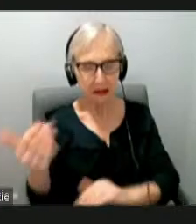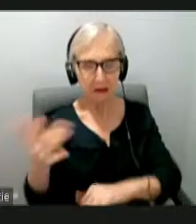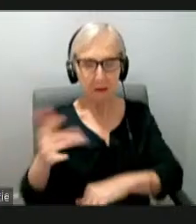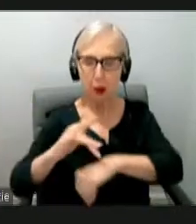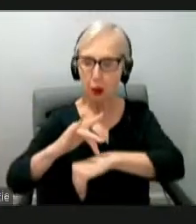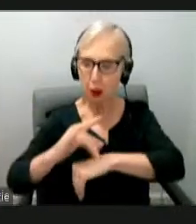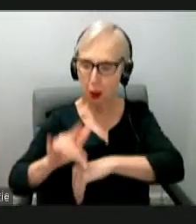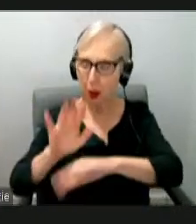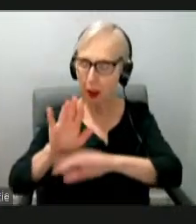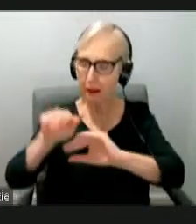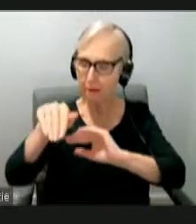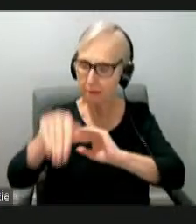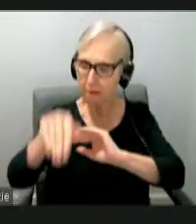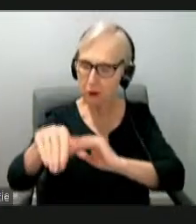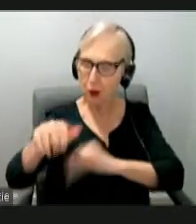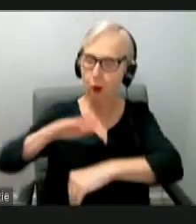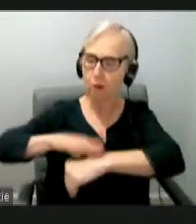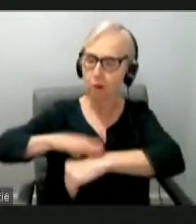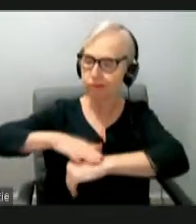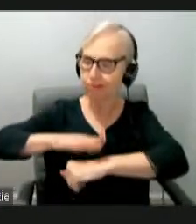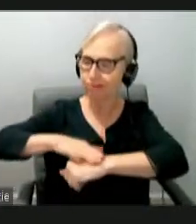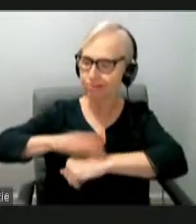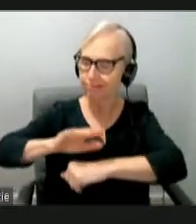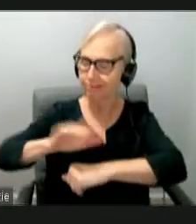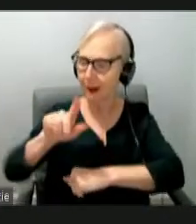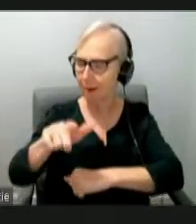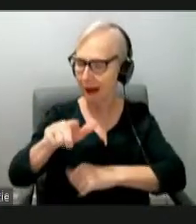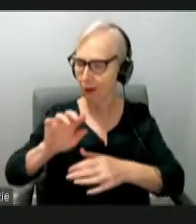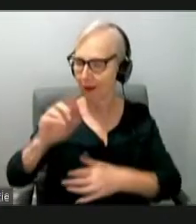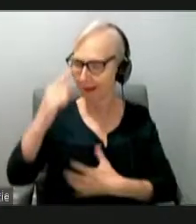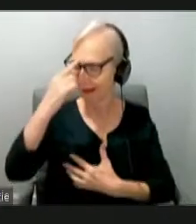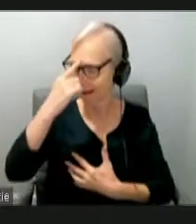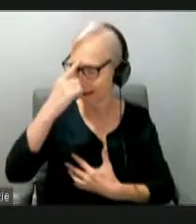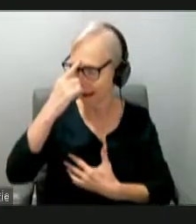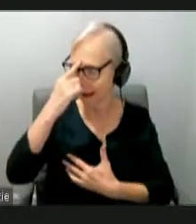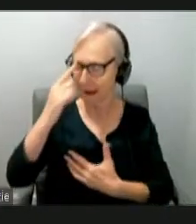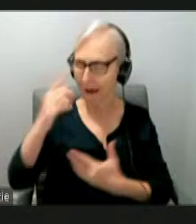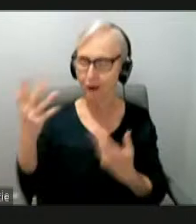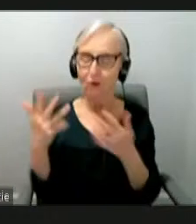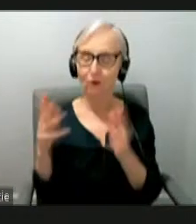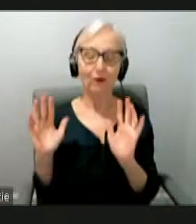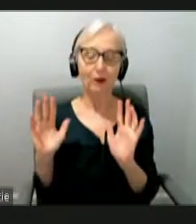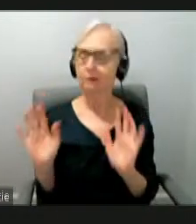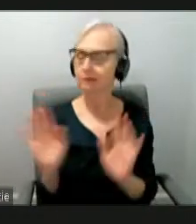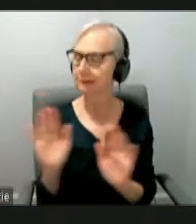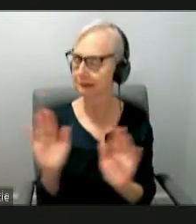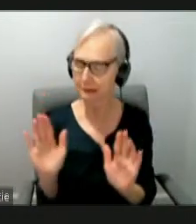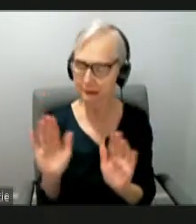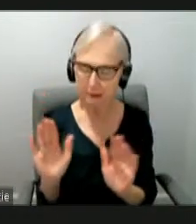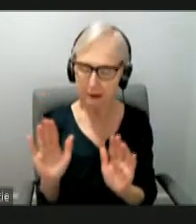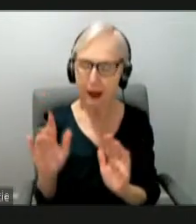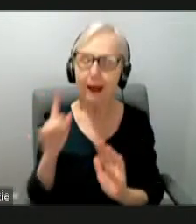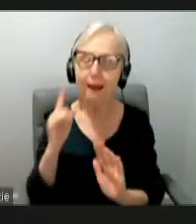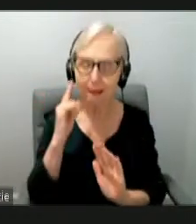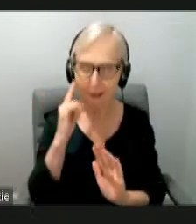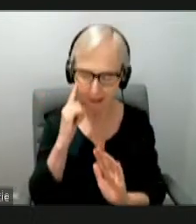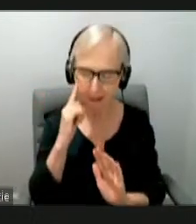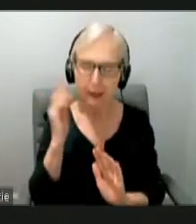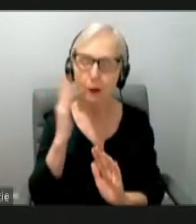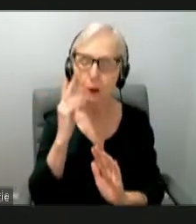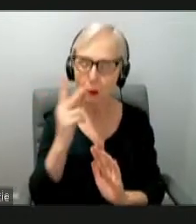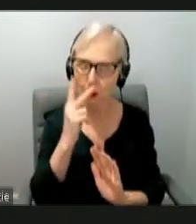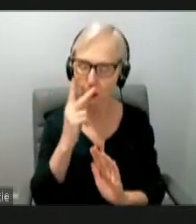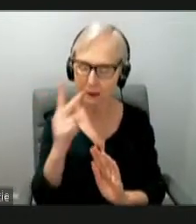to urge some caution in interpreting this decline that we're seeing. I'm feeling pretty uncertain right now if we are going to see